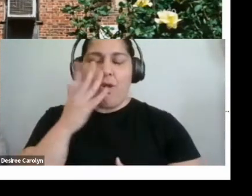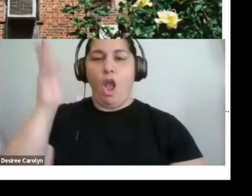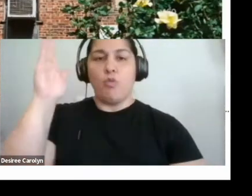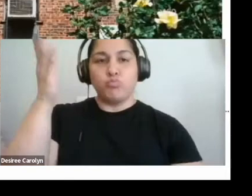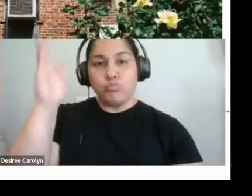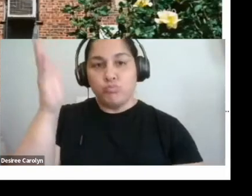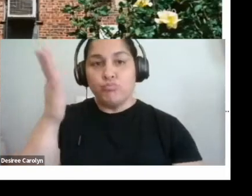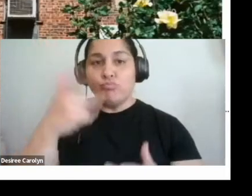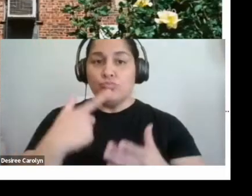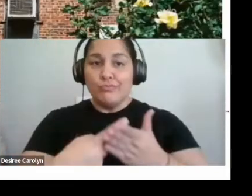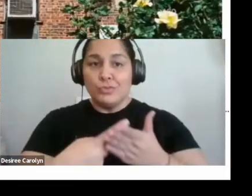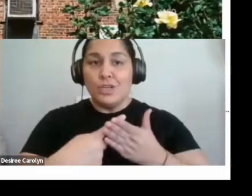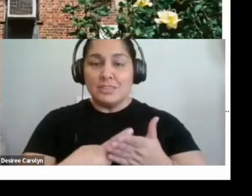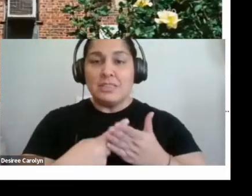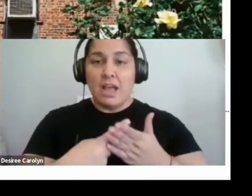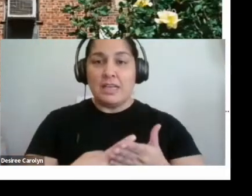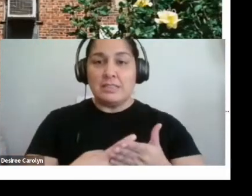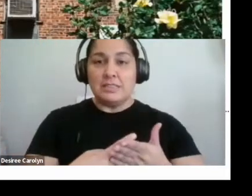my